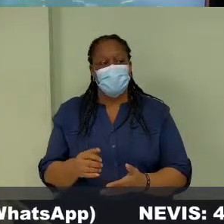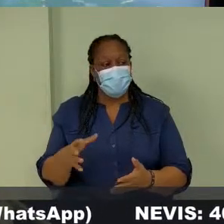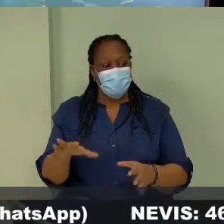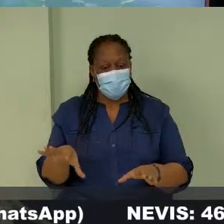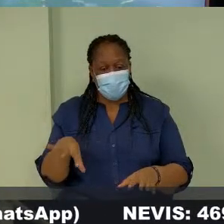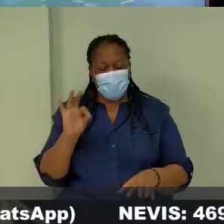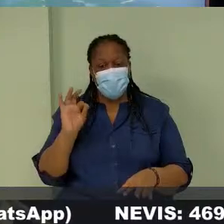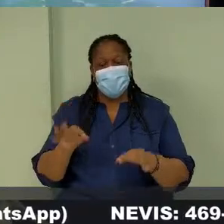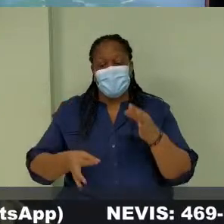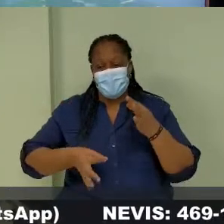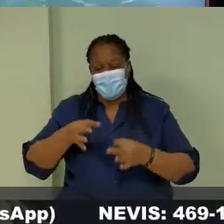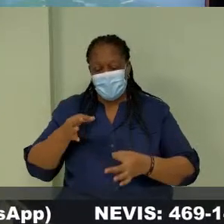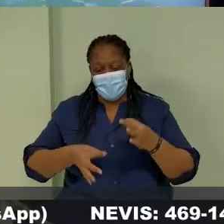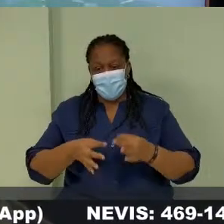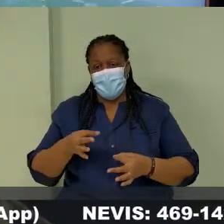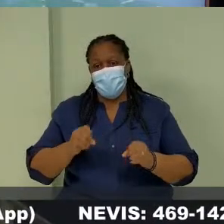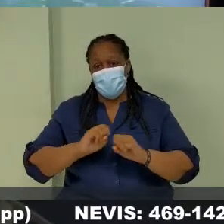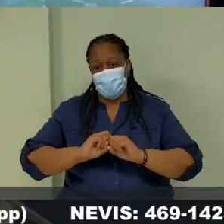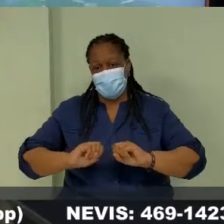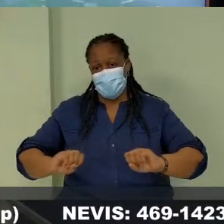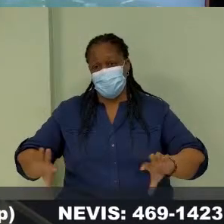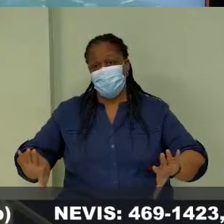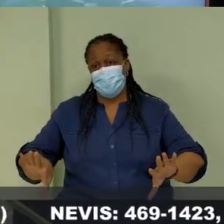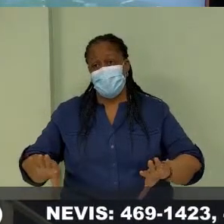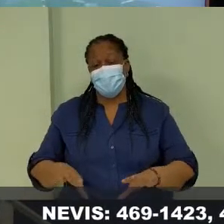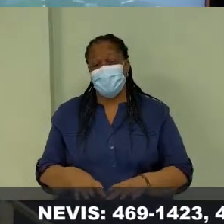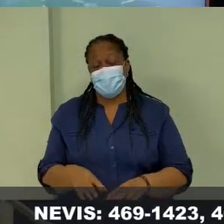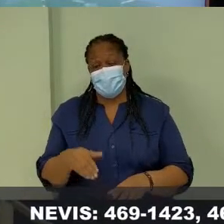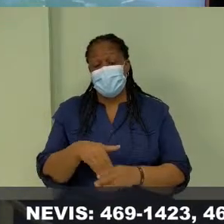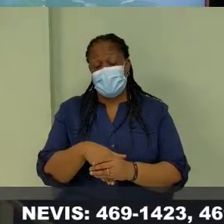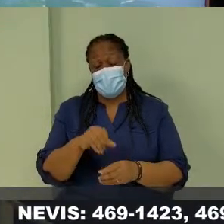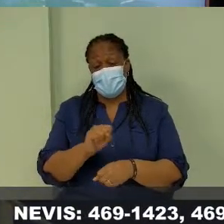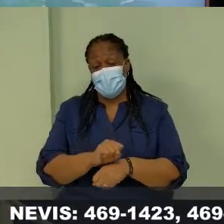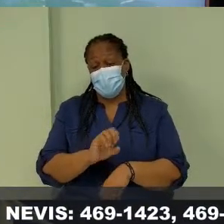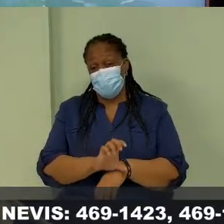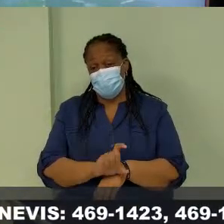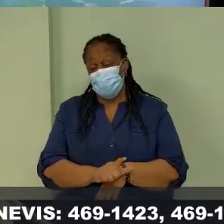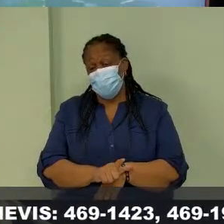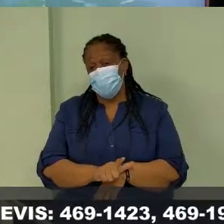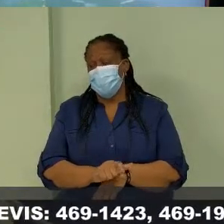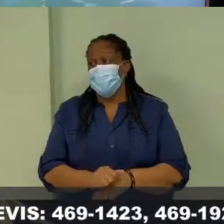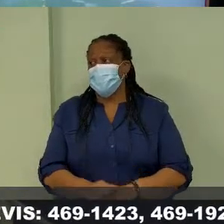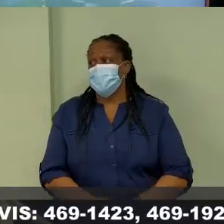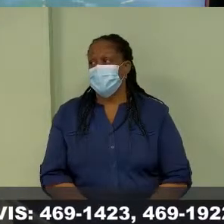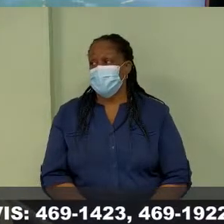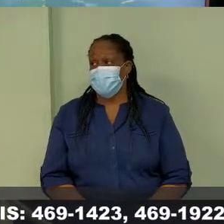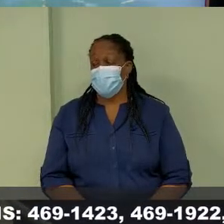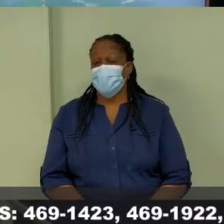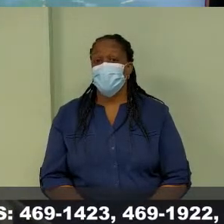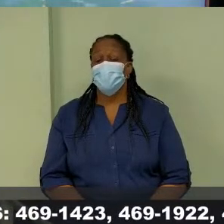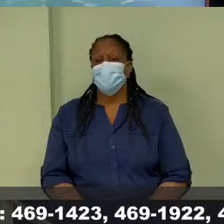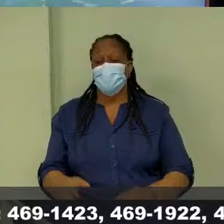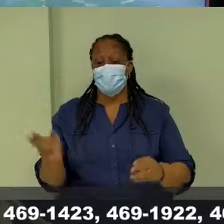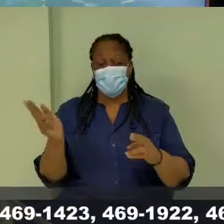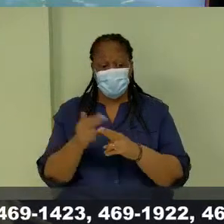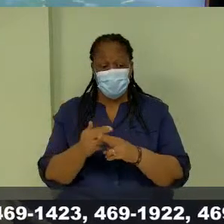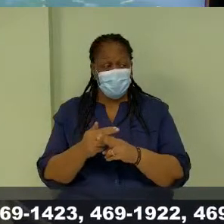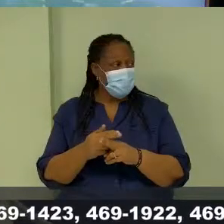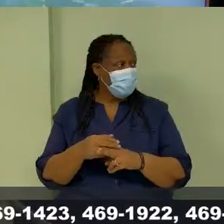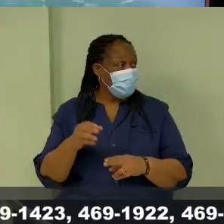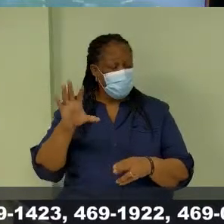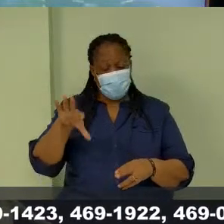Contact tracing has commenced for the possible contact of these 2 new cases.